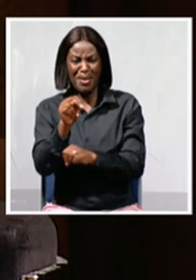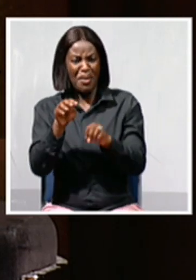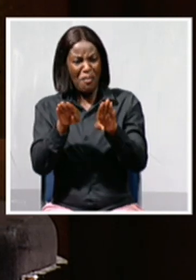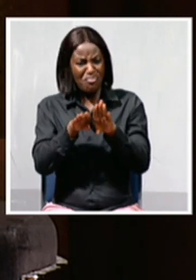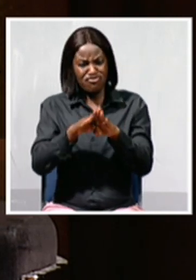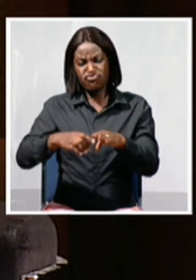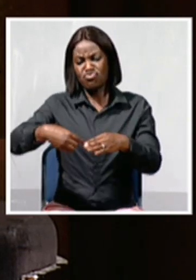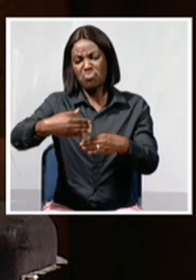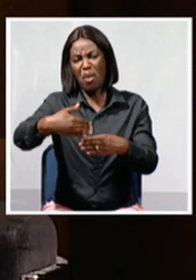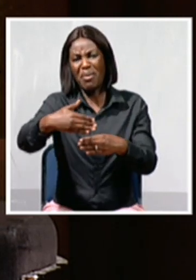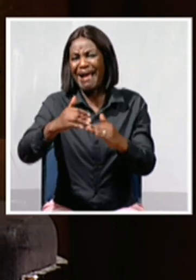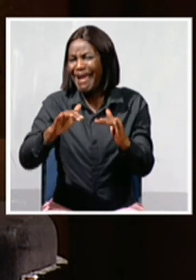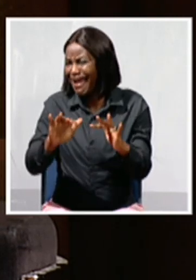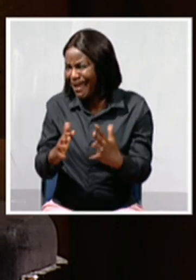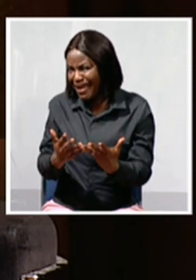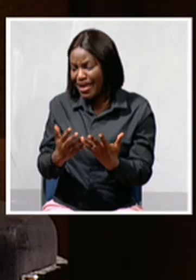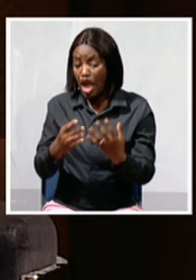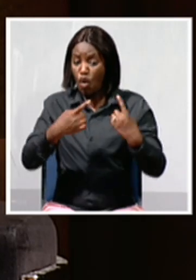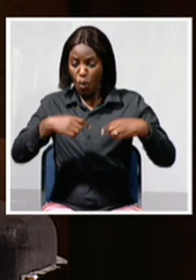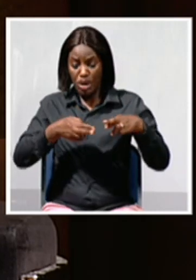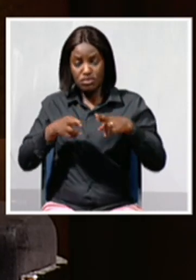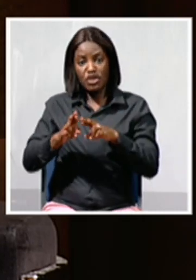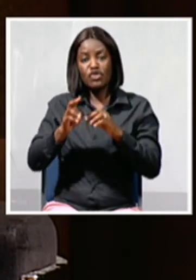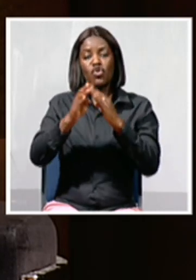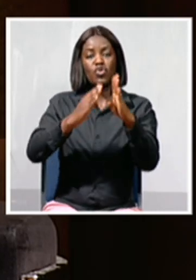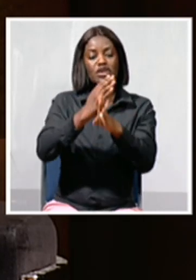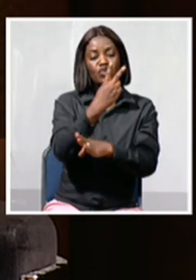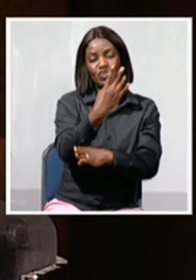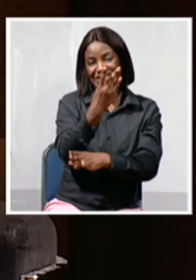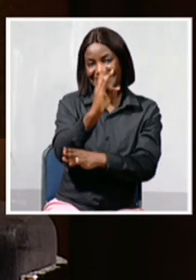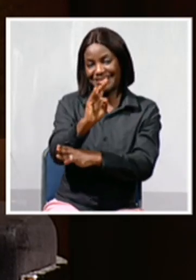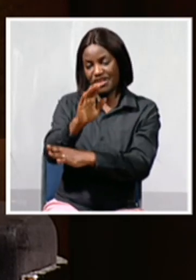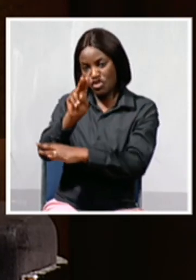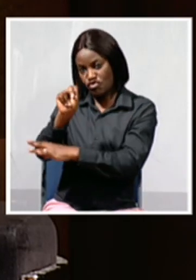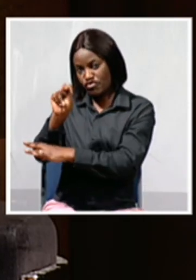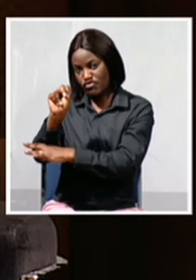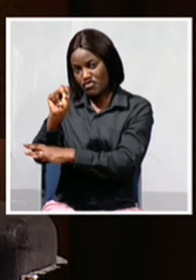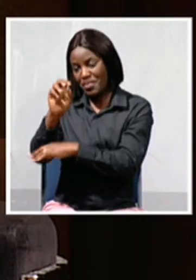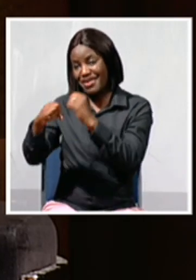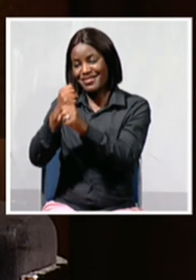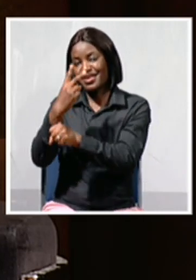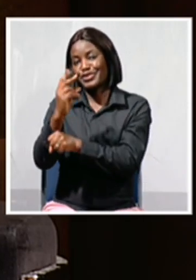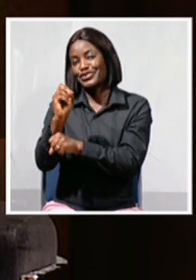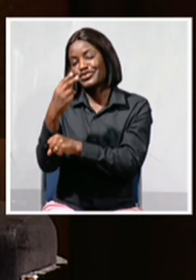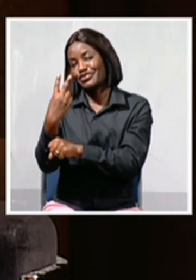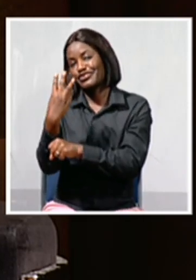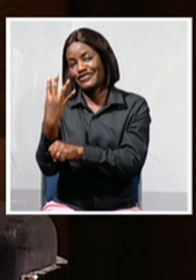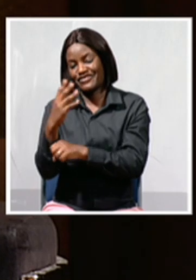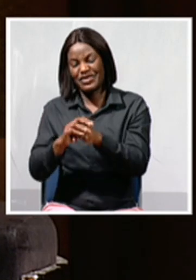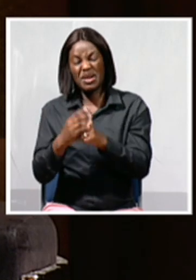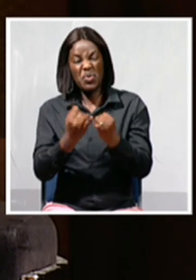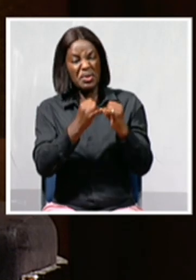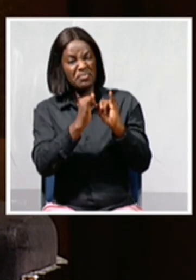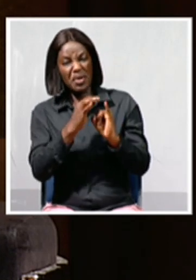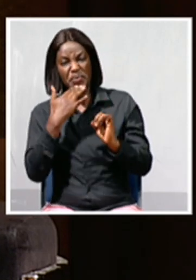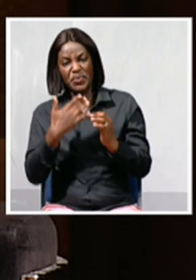we for Wednesday, the 27th day of November 2024. And to help us unpack these important matters, we've invited